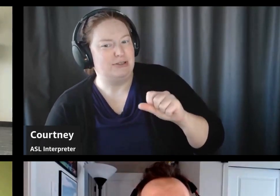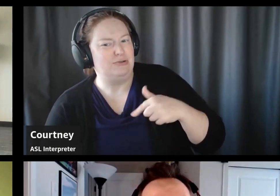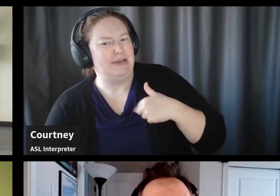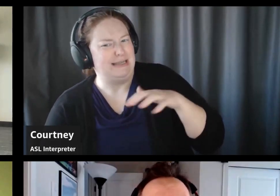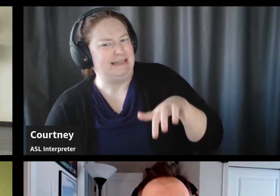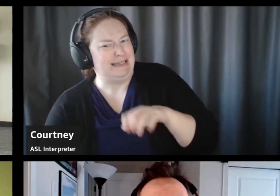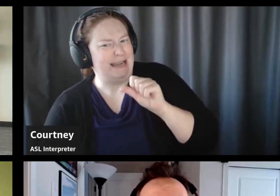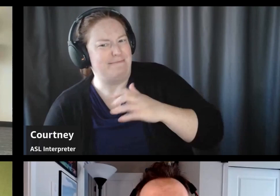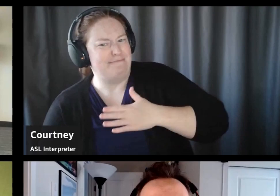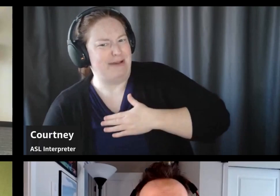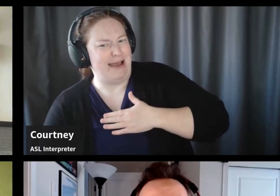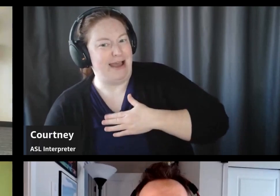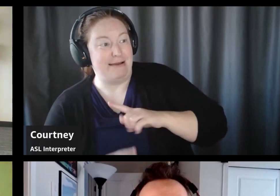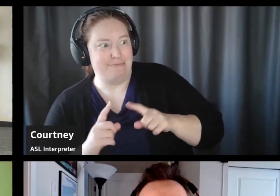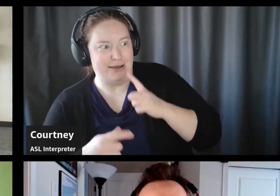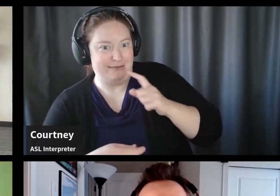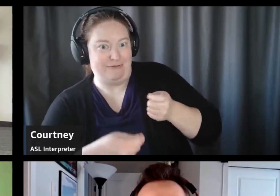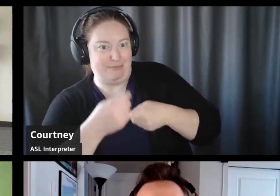then if you threw me in yours,